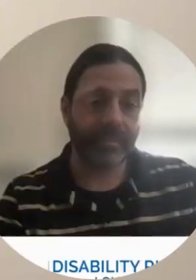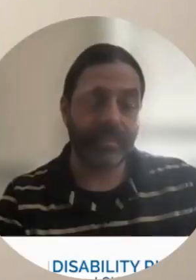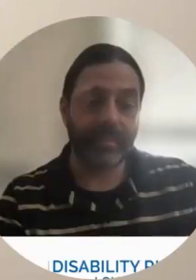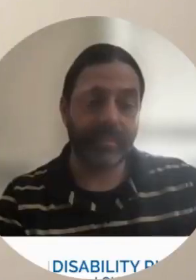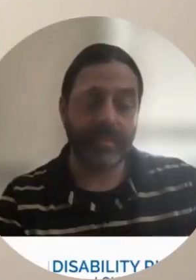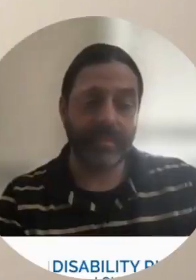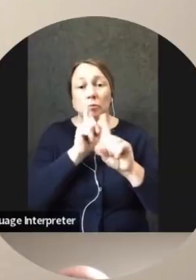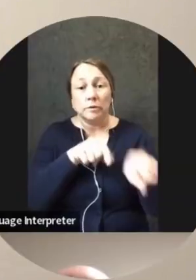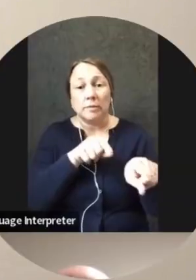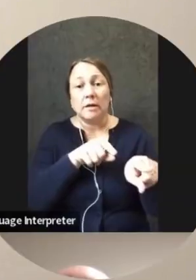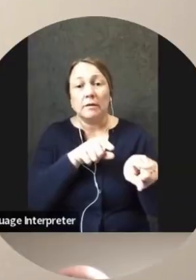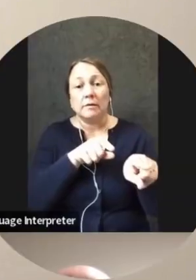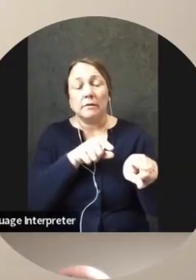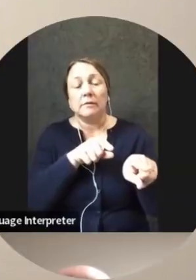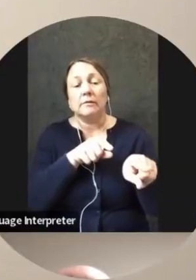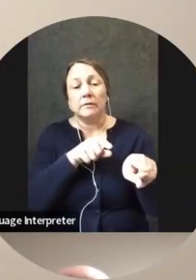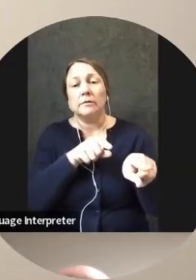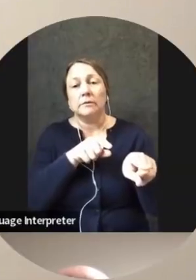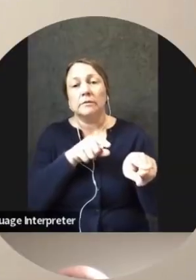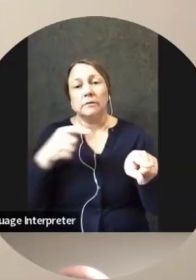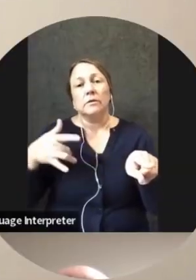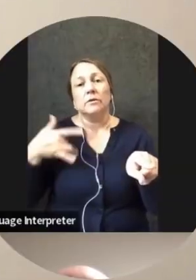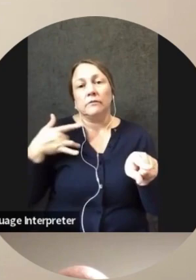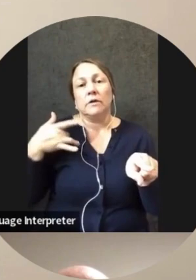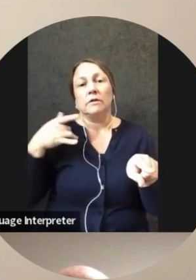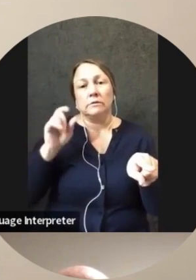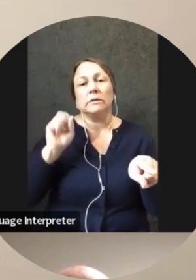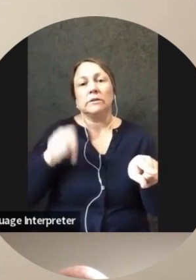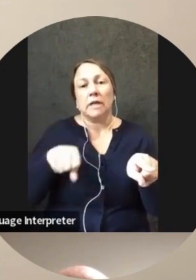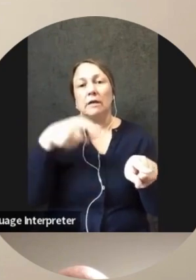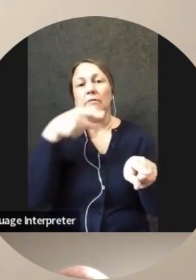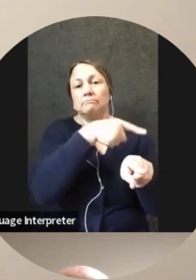respond, I believe they can then proceed.